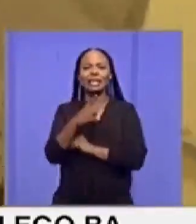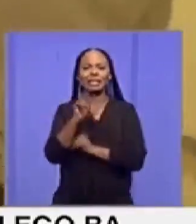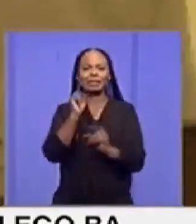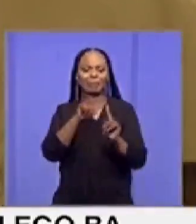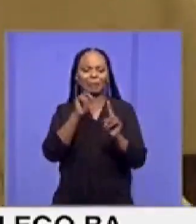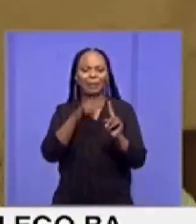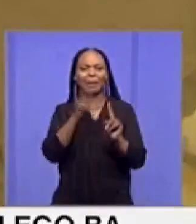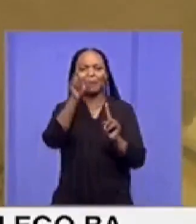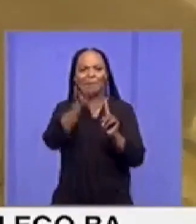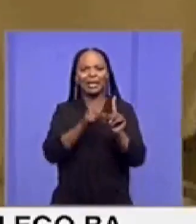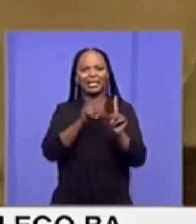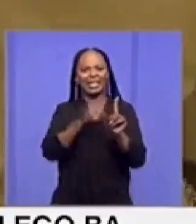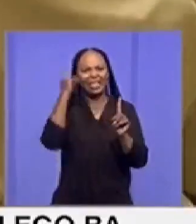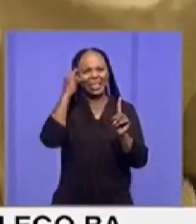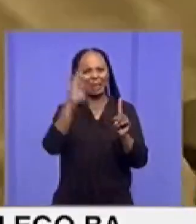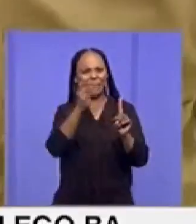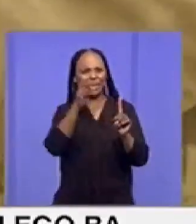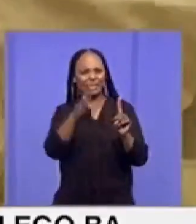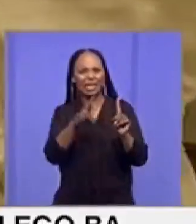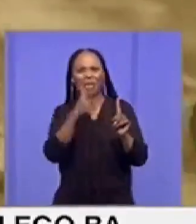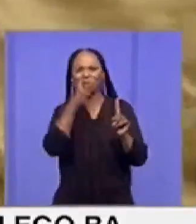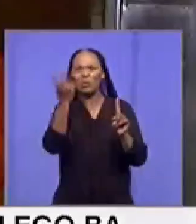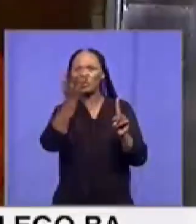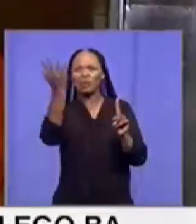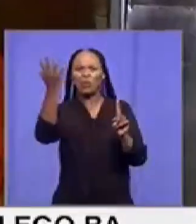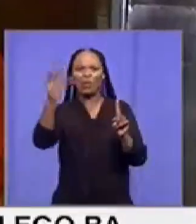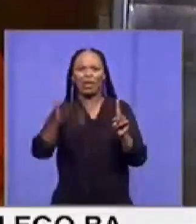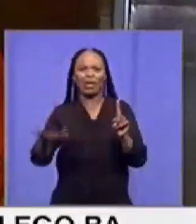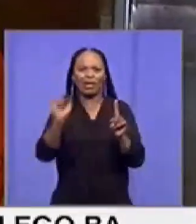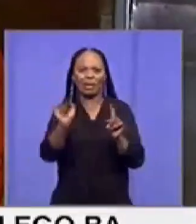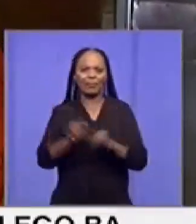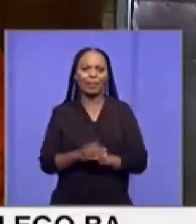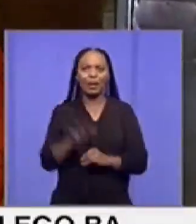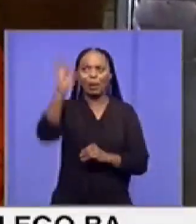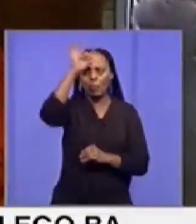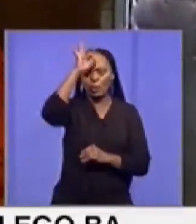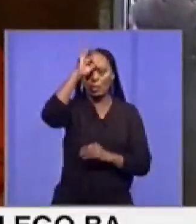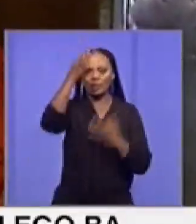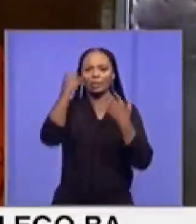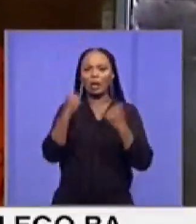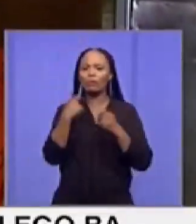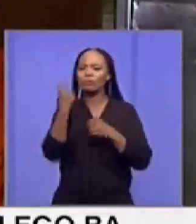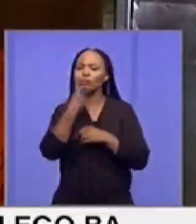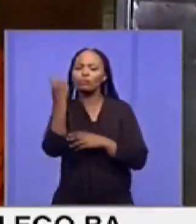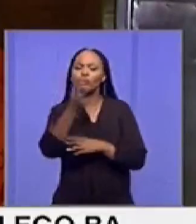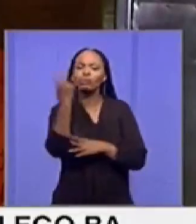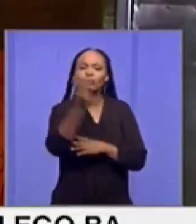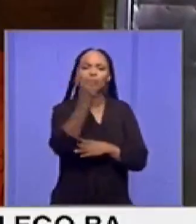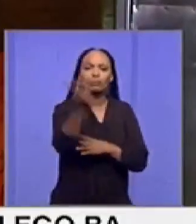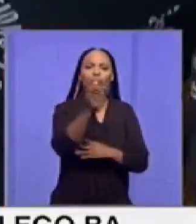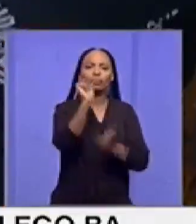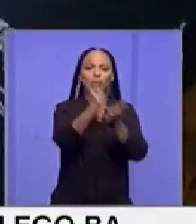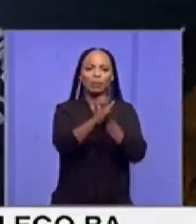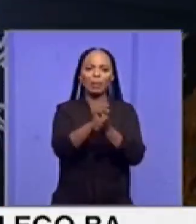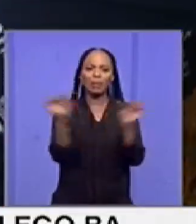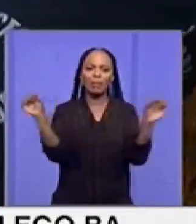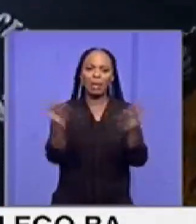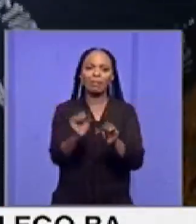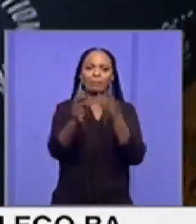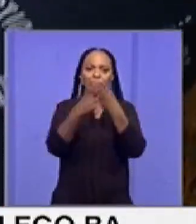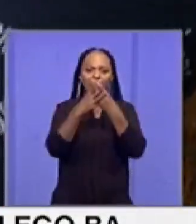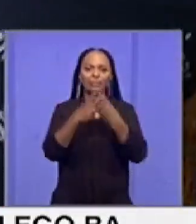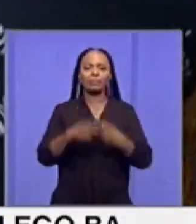yo go dumelwago e le BAESTER o bonwe kae maphodisa a laotše lesolo la go mo swara le go mmušetša